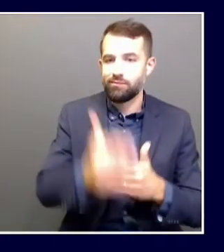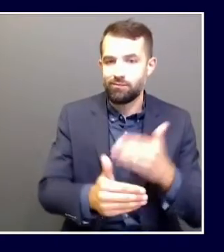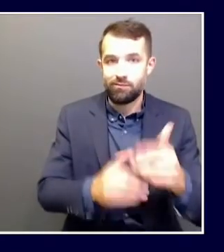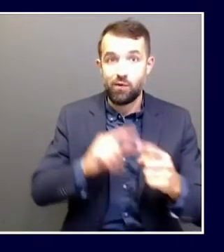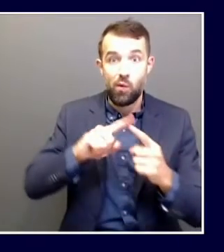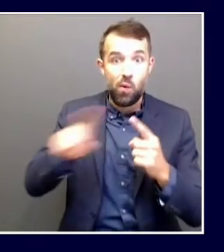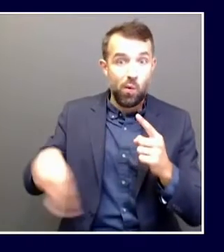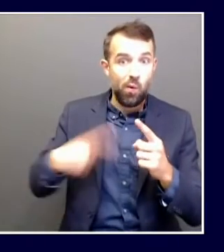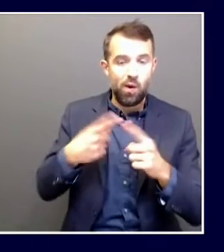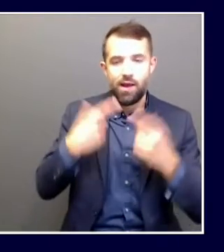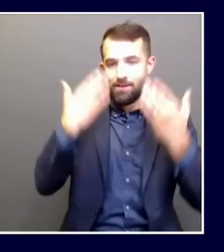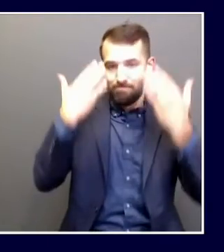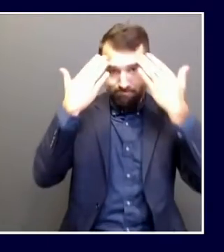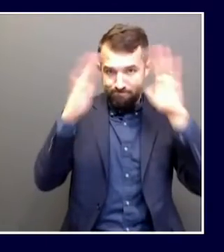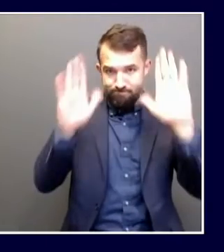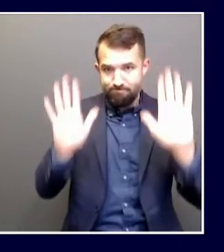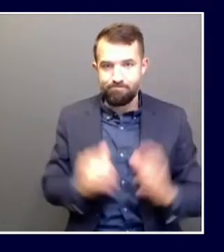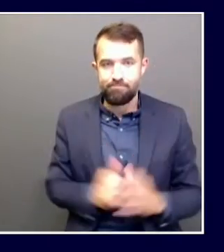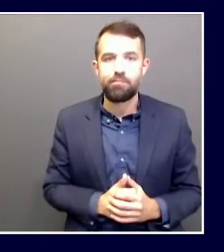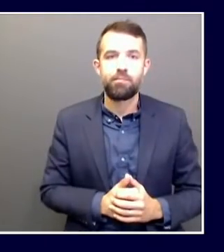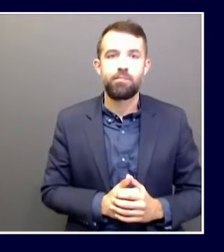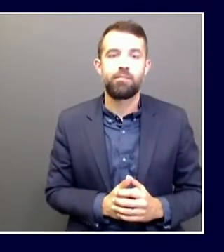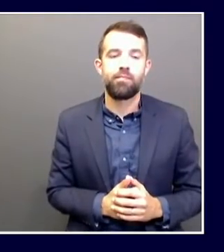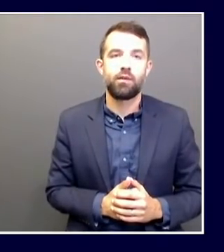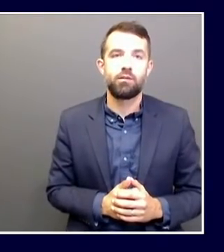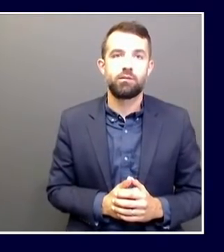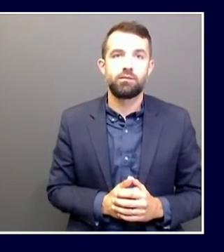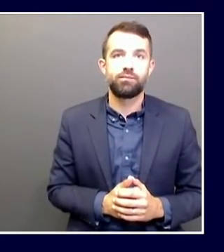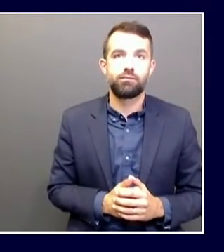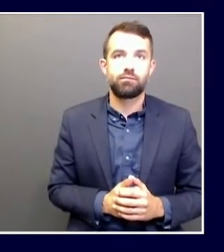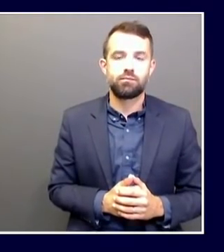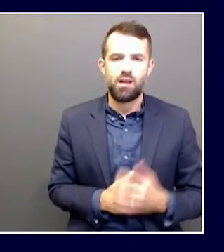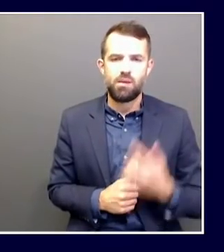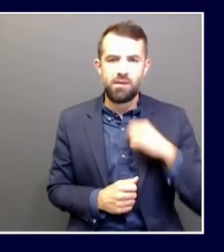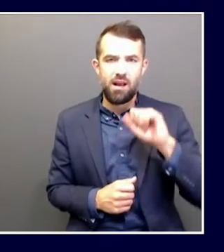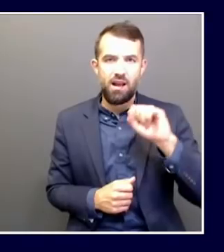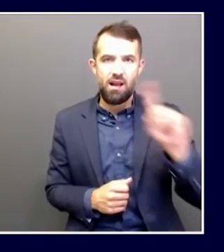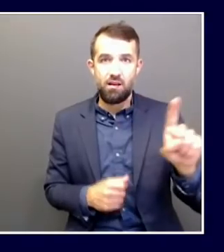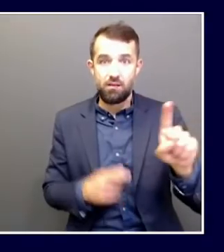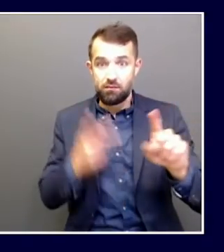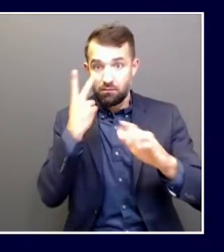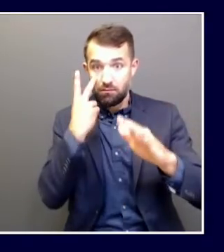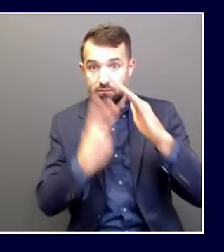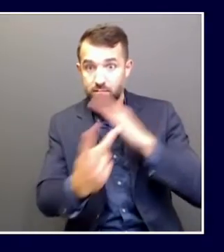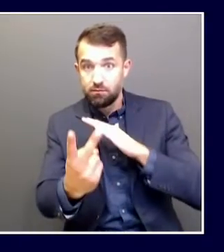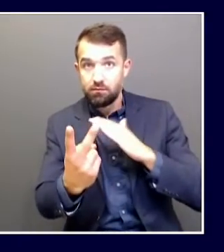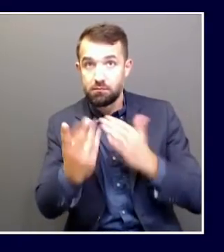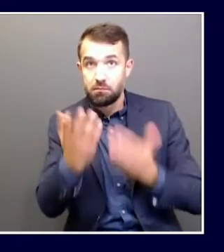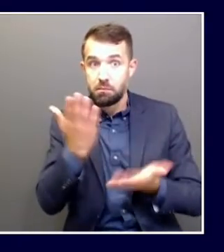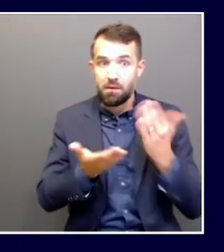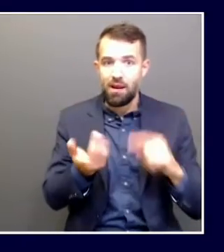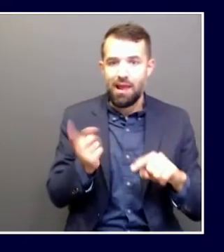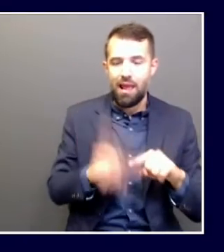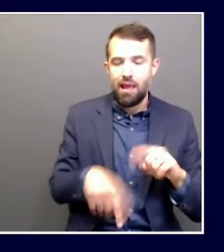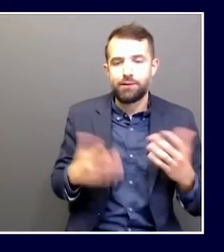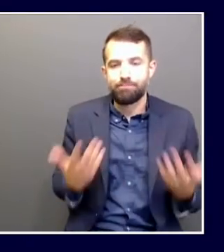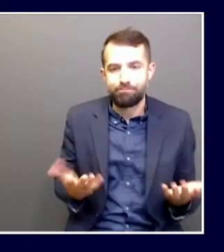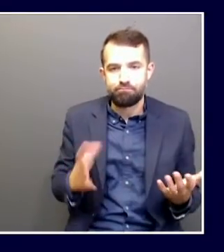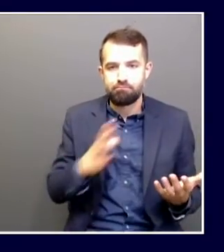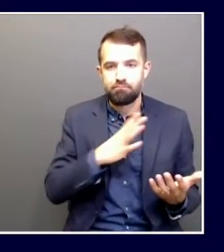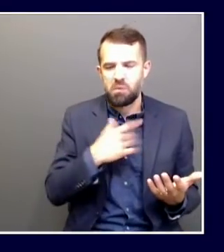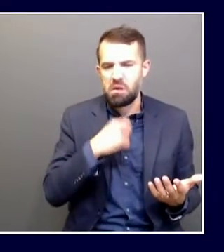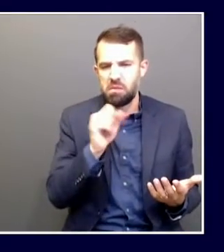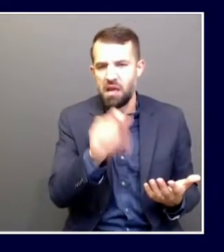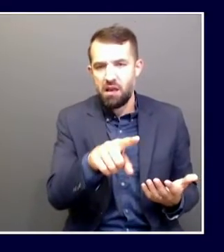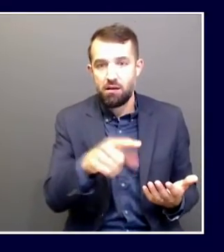And this might be a crystal ball question, but if you go through this process still and you have people getting vaccinated and then people